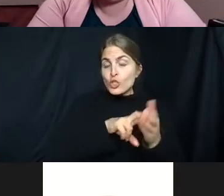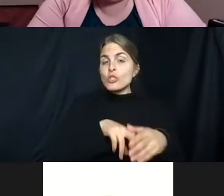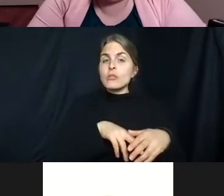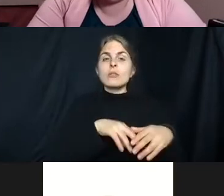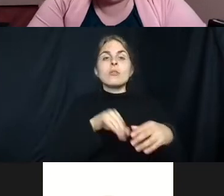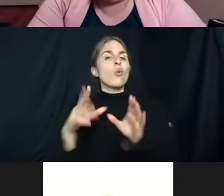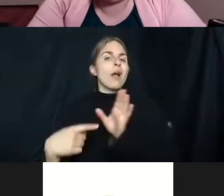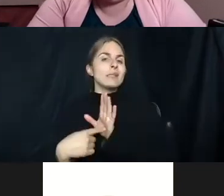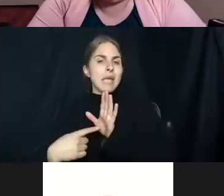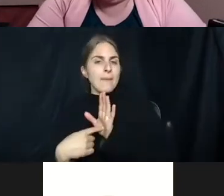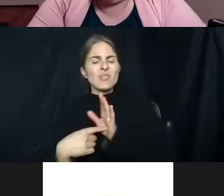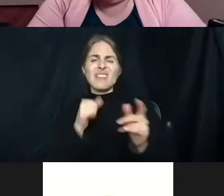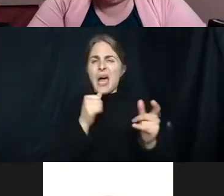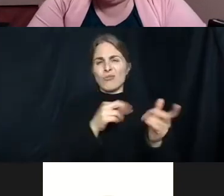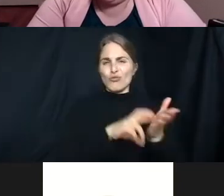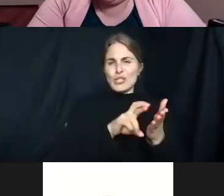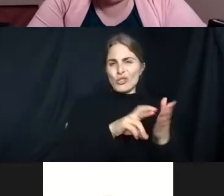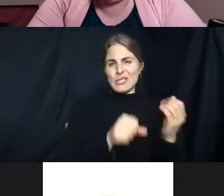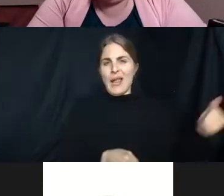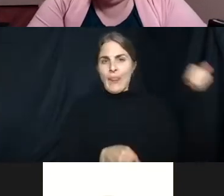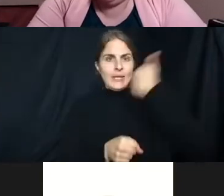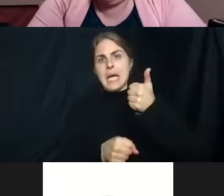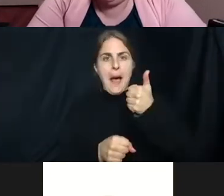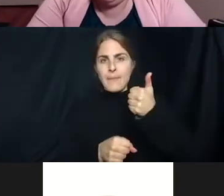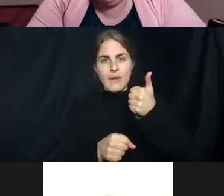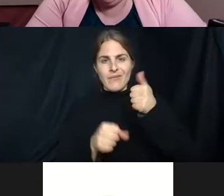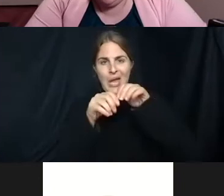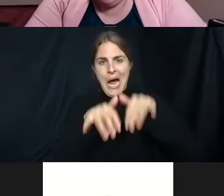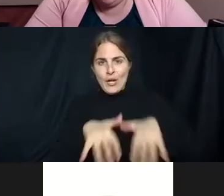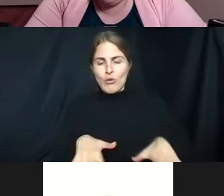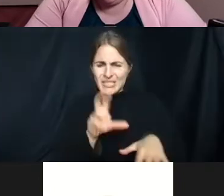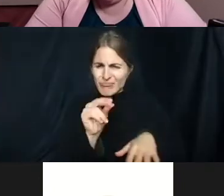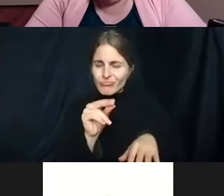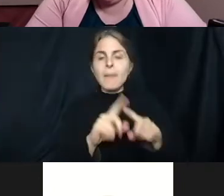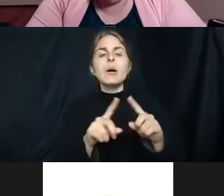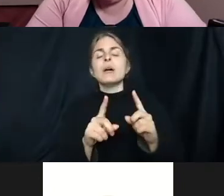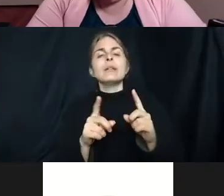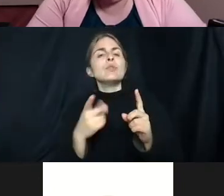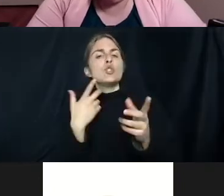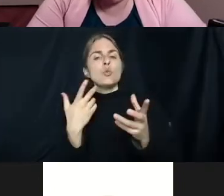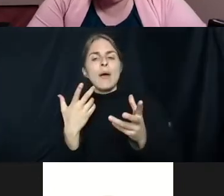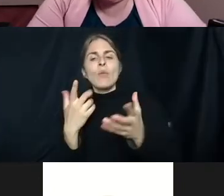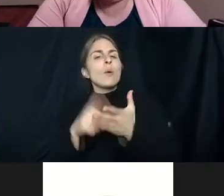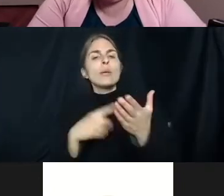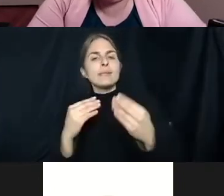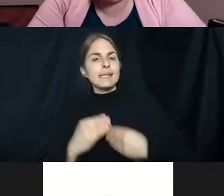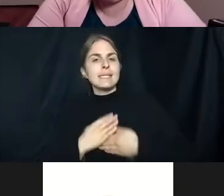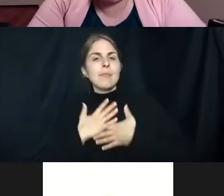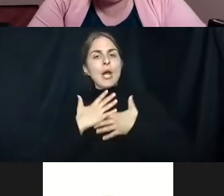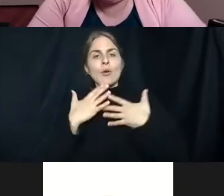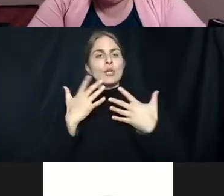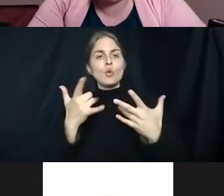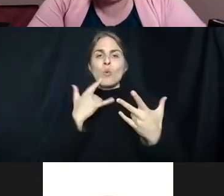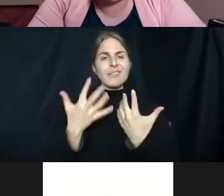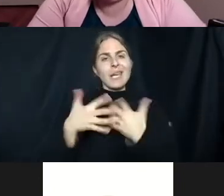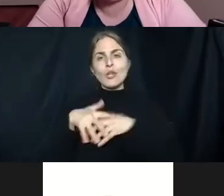to just put research at the top of the hierarchy there, that are inspiring you, that are integrating food justice